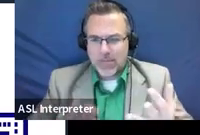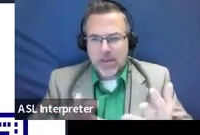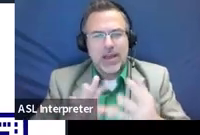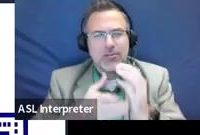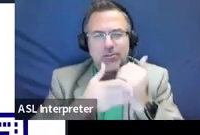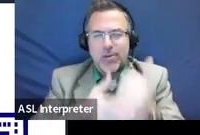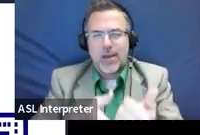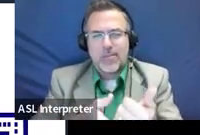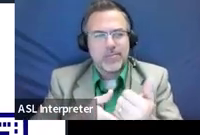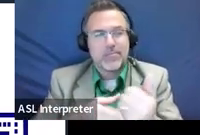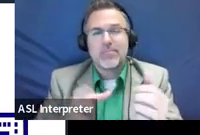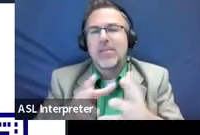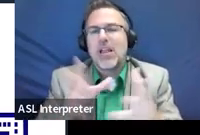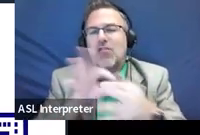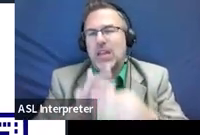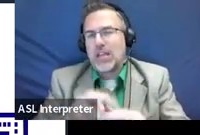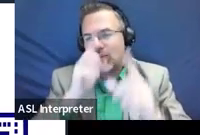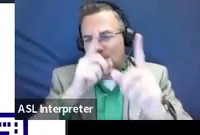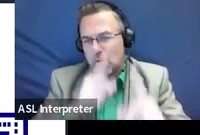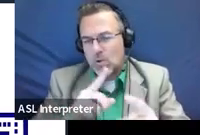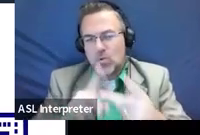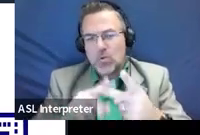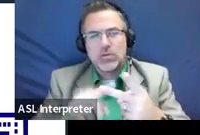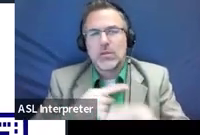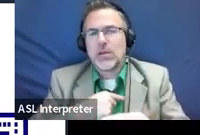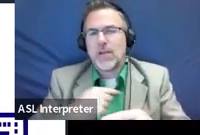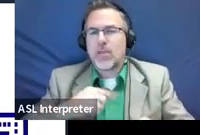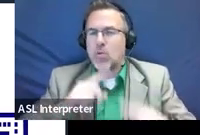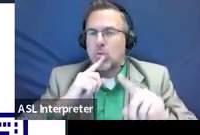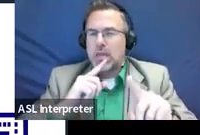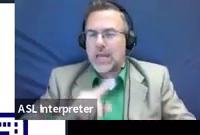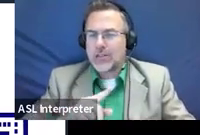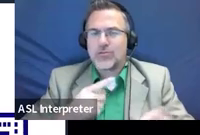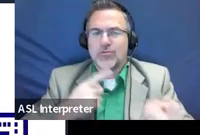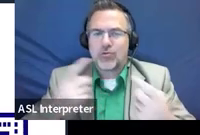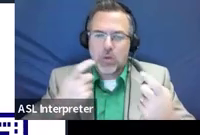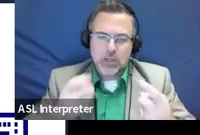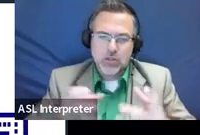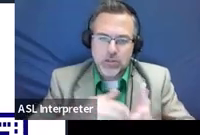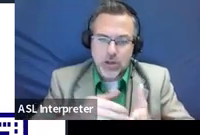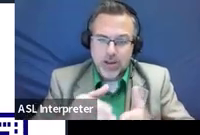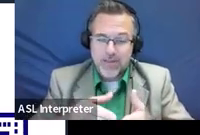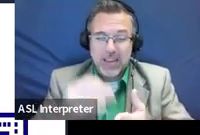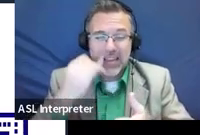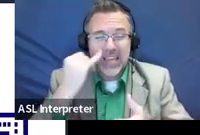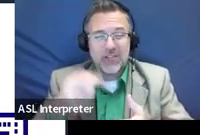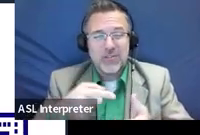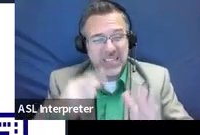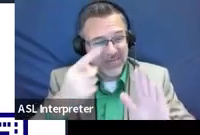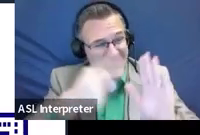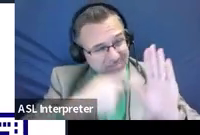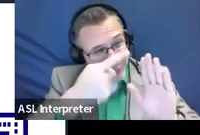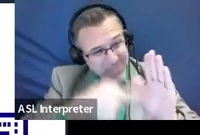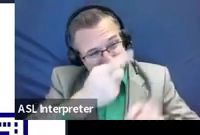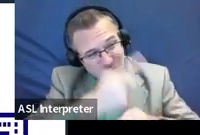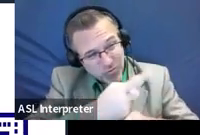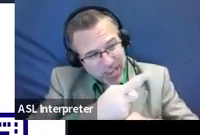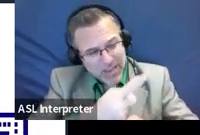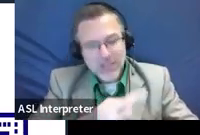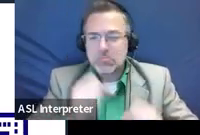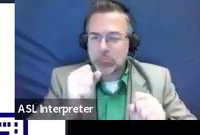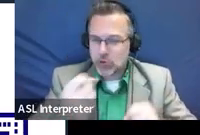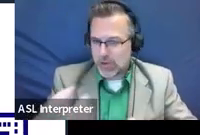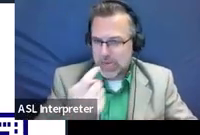a lot. We answer questions a lot that just come up. If you're like, I don't know if this is right, you can ask us.